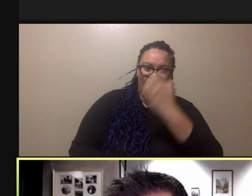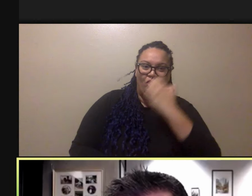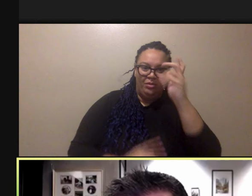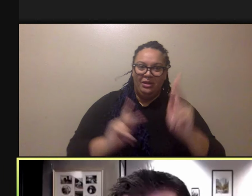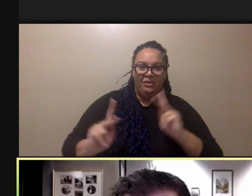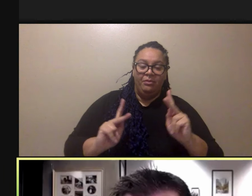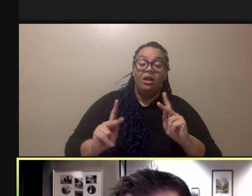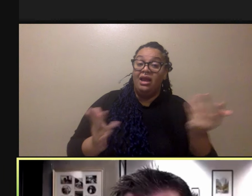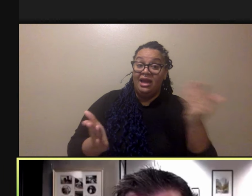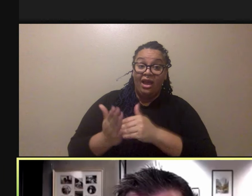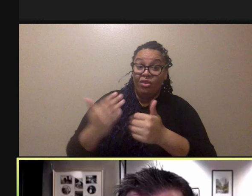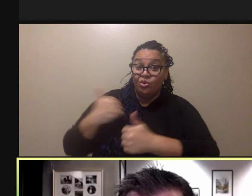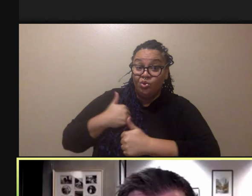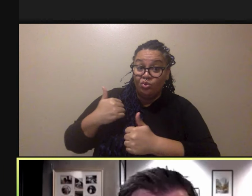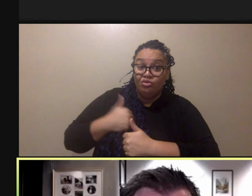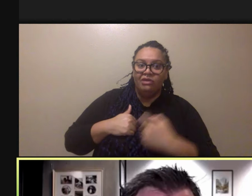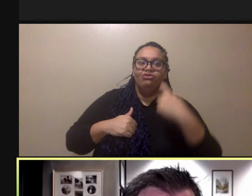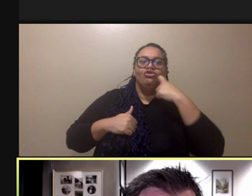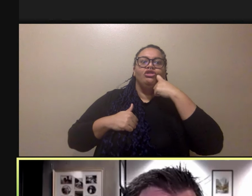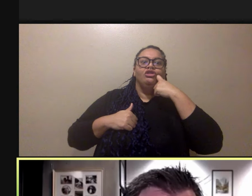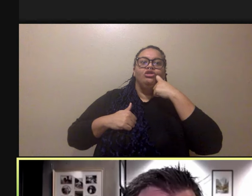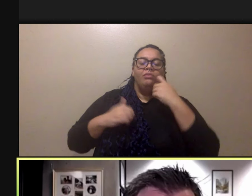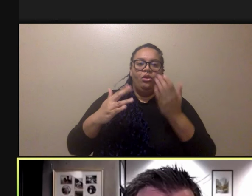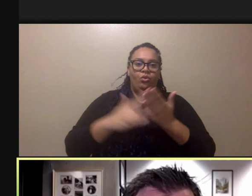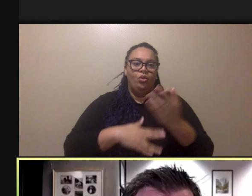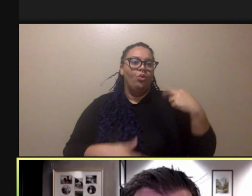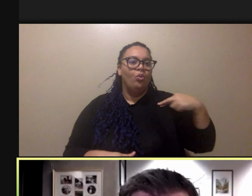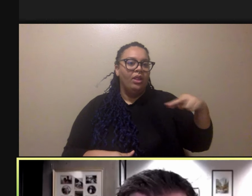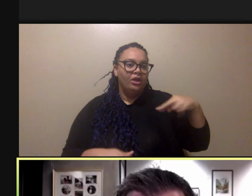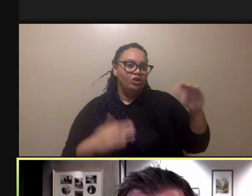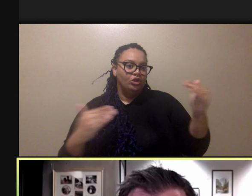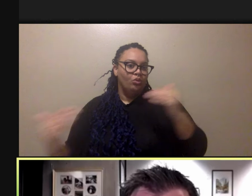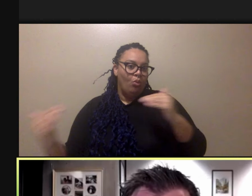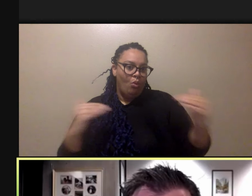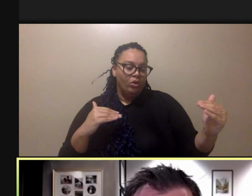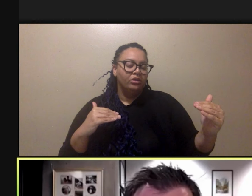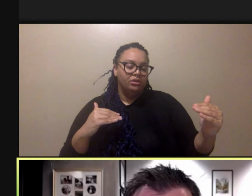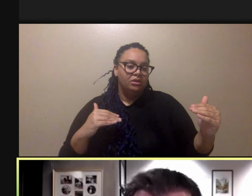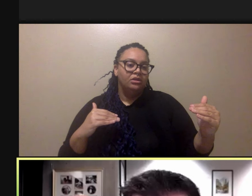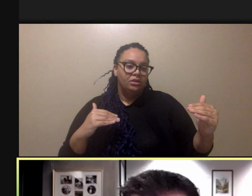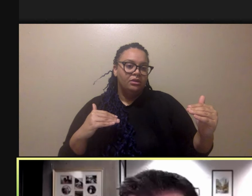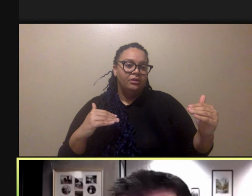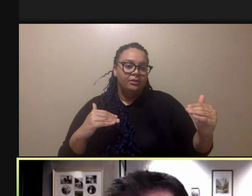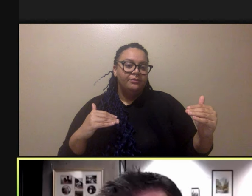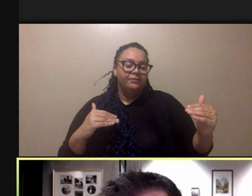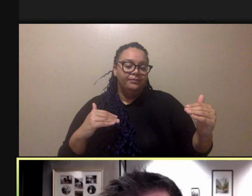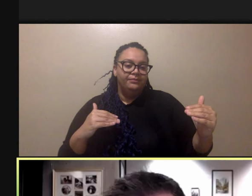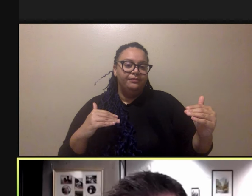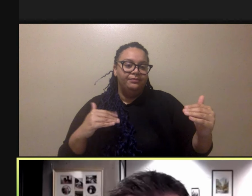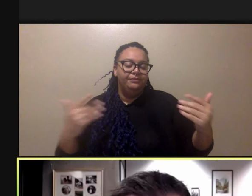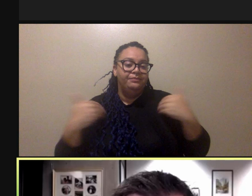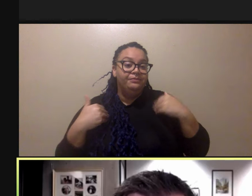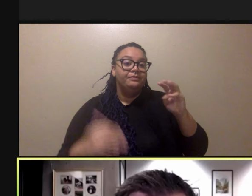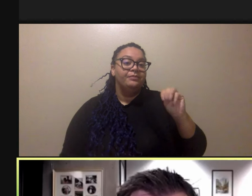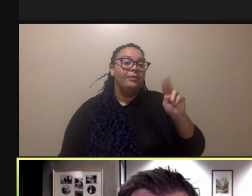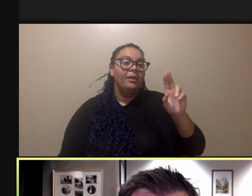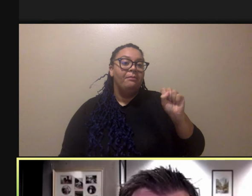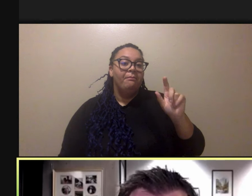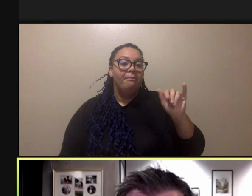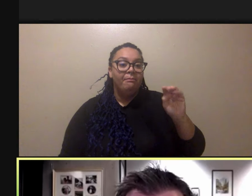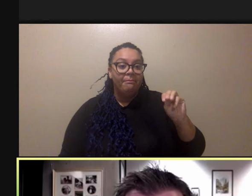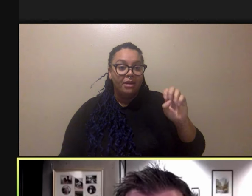these are soldiers who had just been through religious wars with the Moors, Muslims from northern Africa and southern Spain.